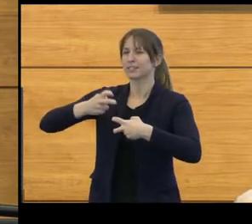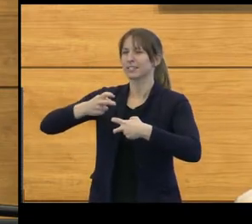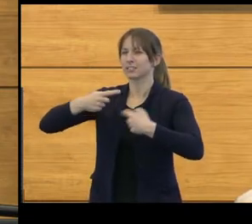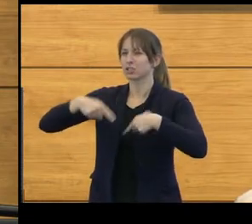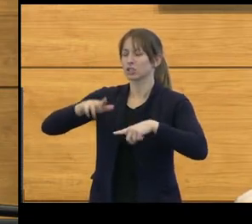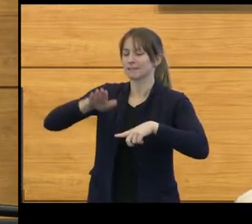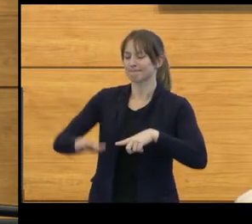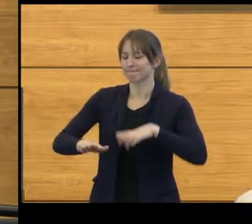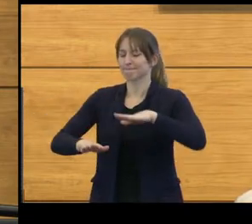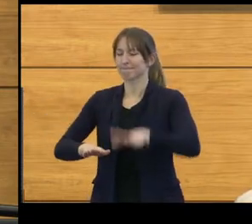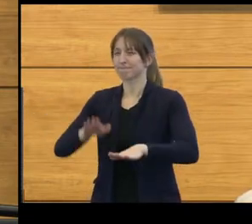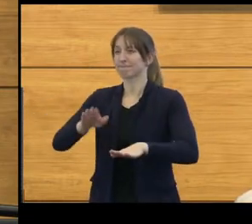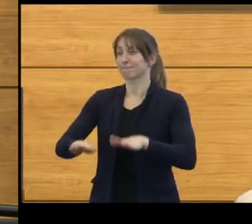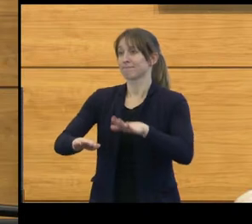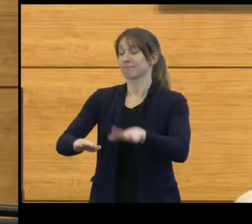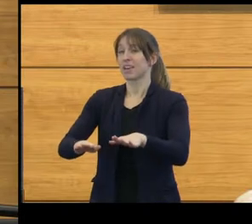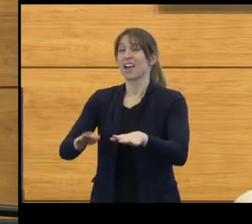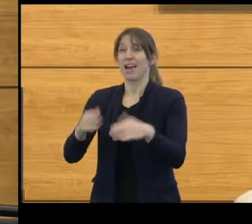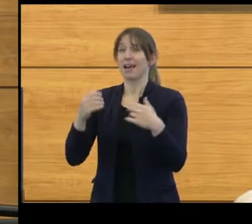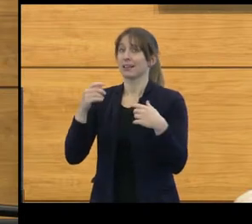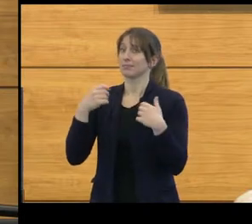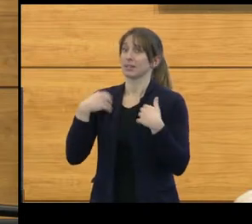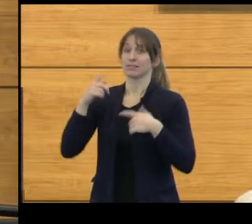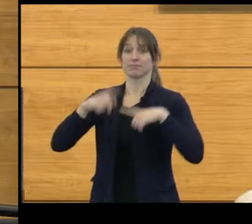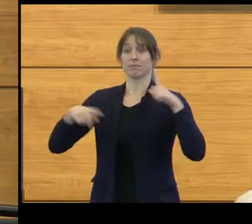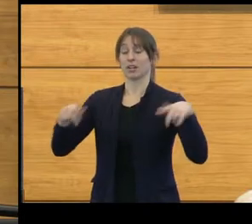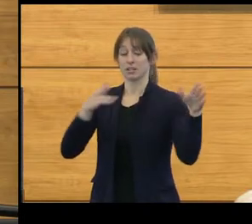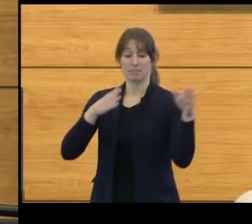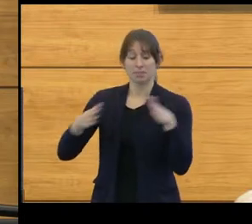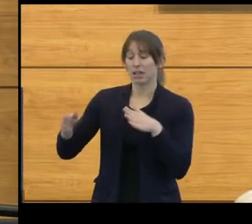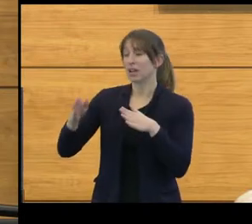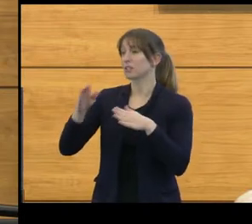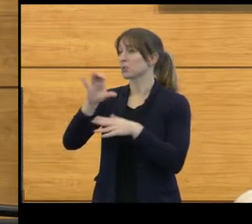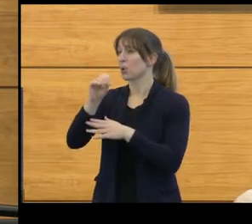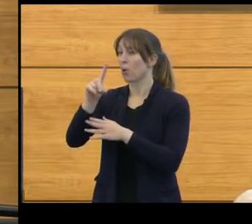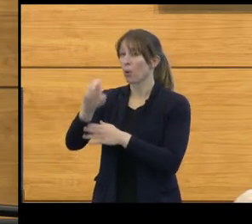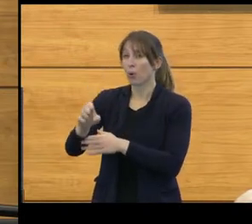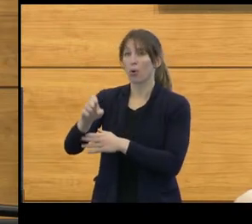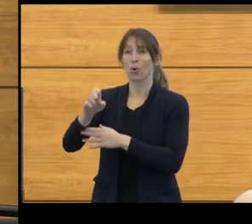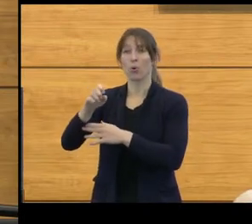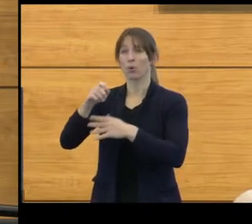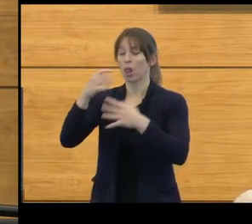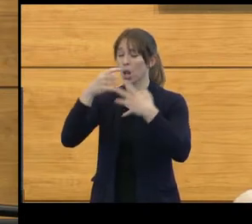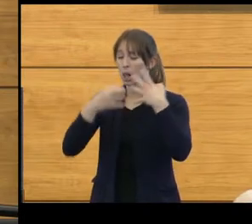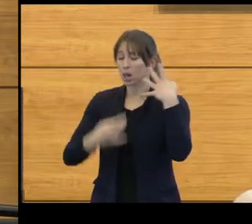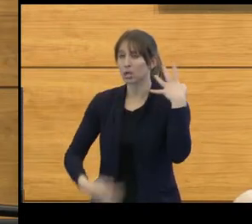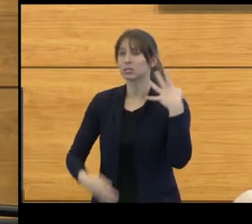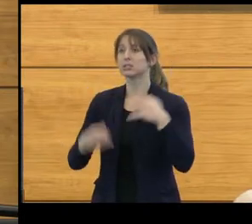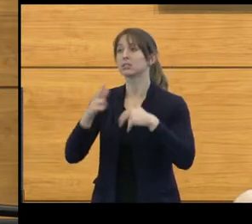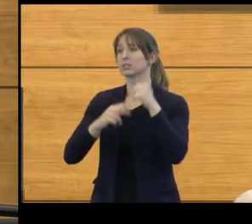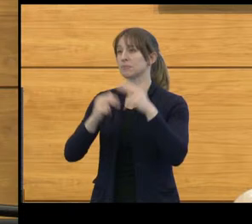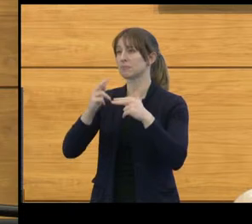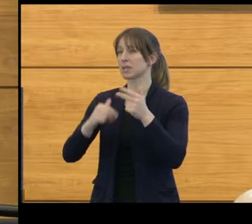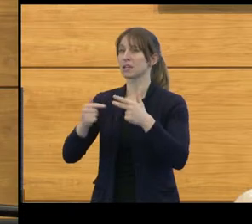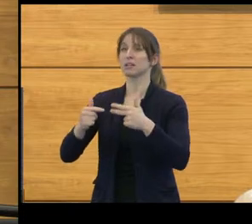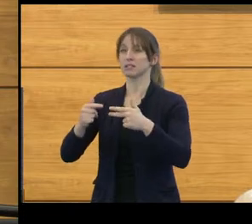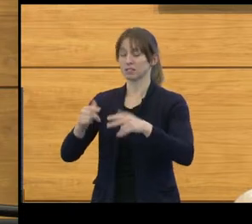online plans, control code, and instructions to build robotic knee-ankle